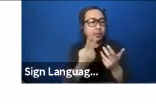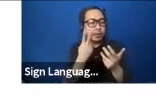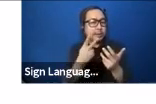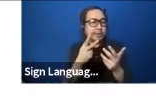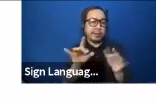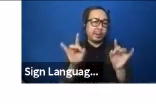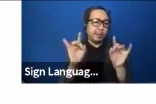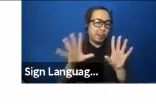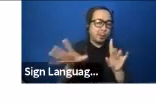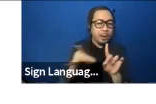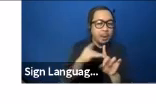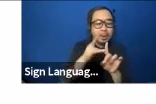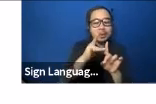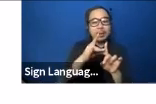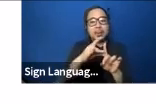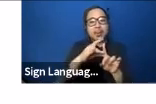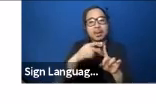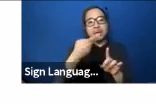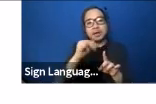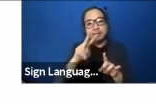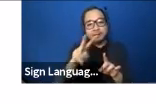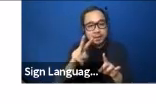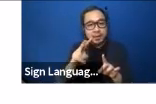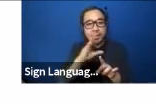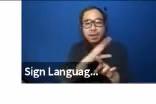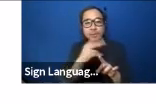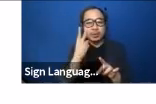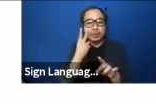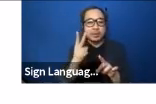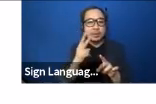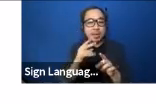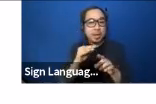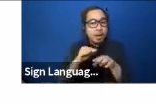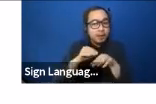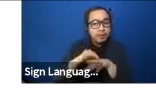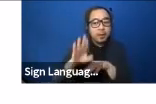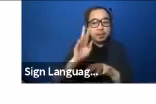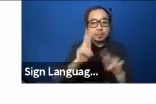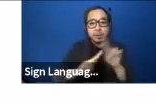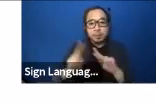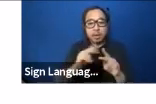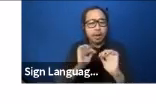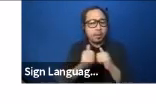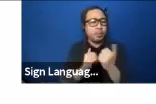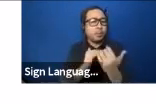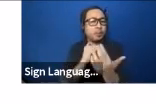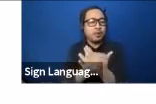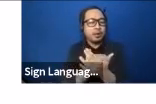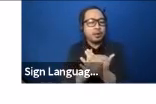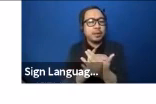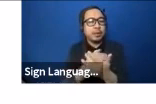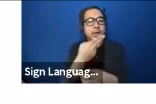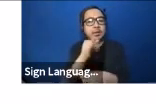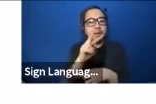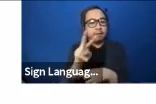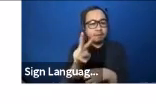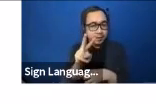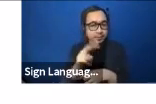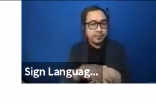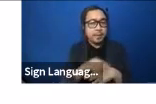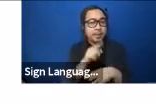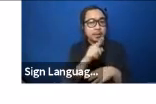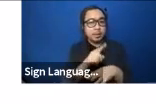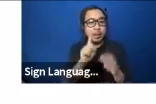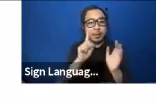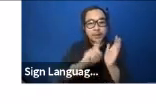Clients can play an important role as a bridging population in the prevention of the spread of HIV. Then this study therefore